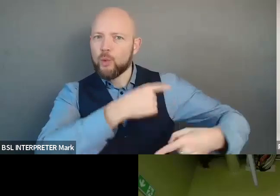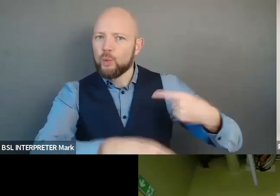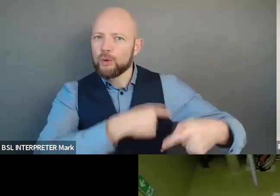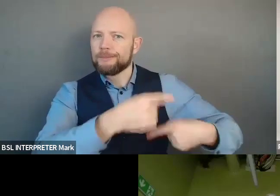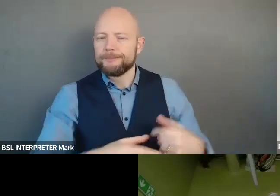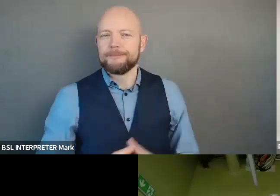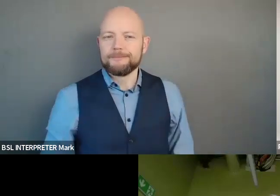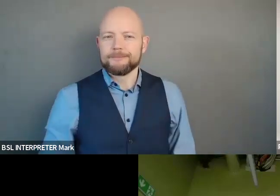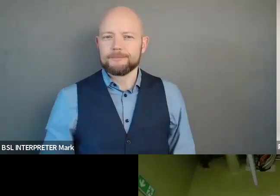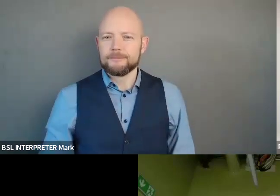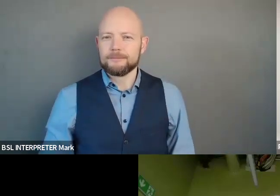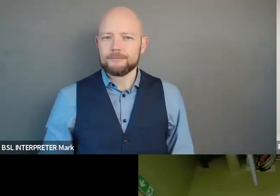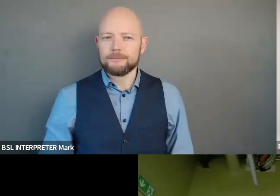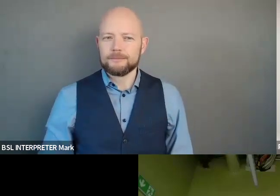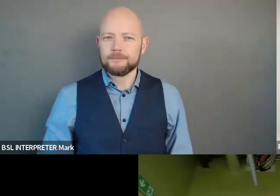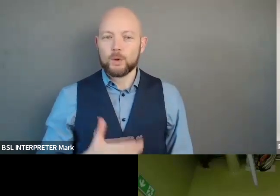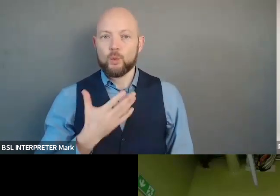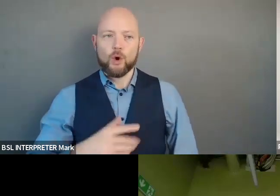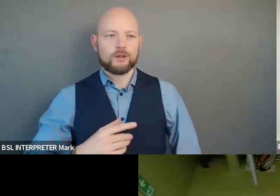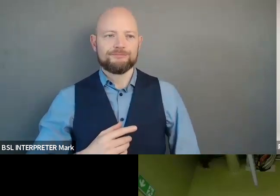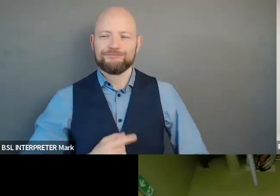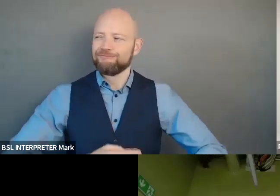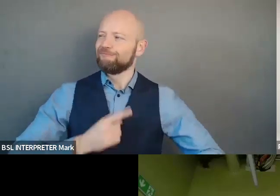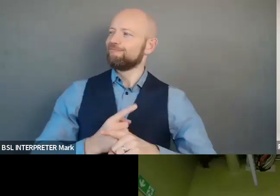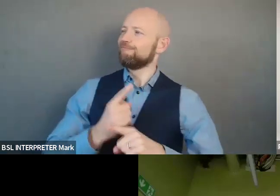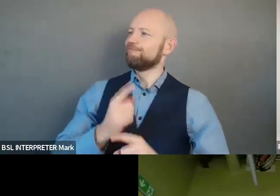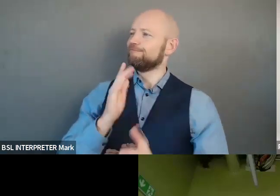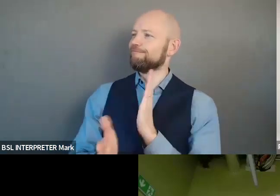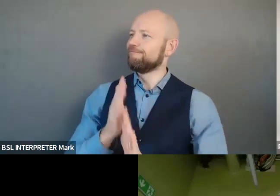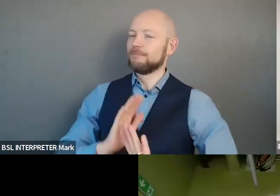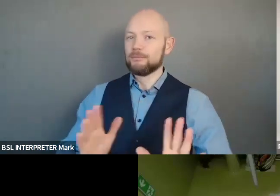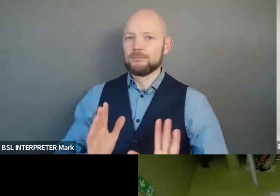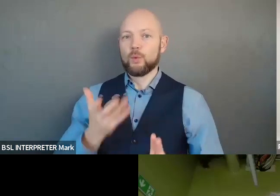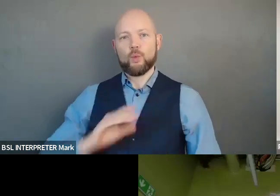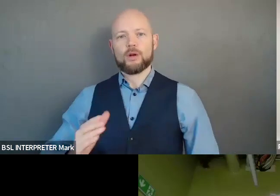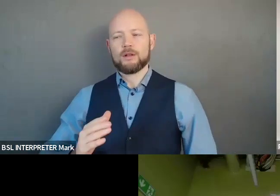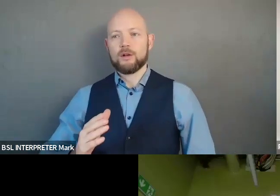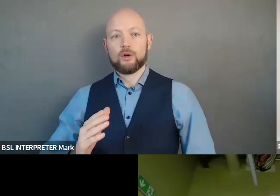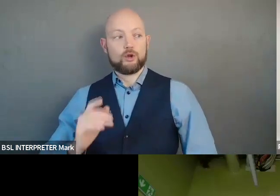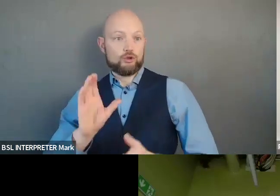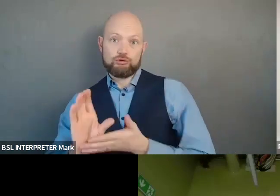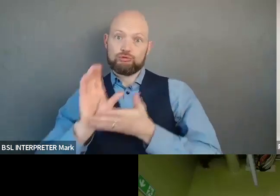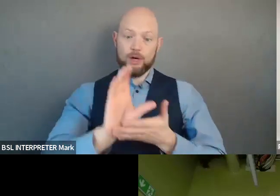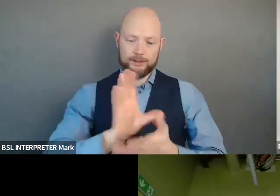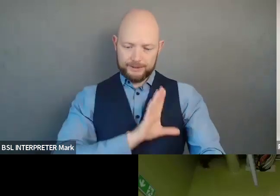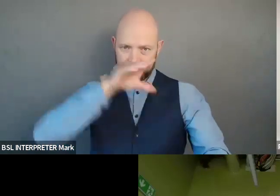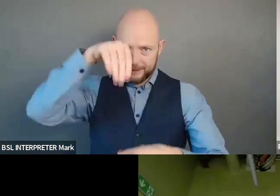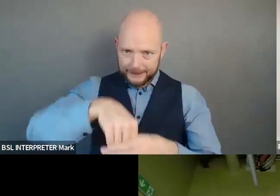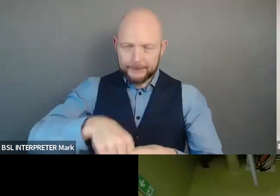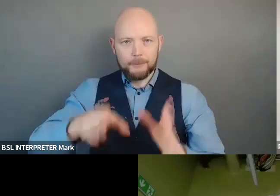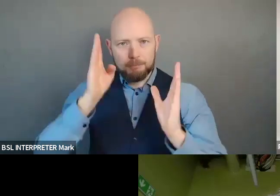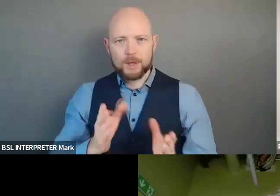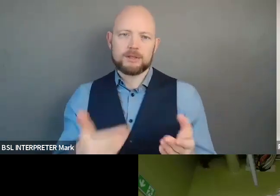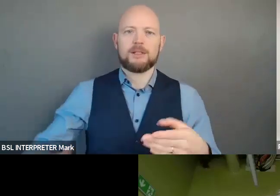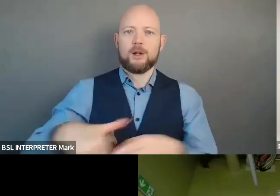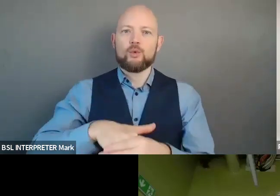sure that we not only talked about inclusion, but we actually embodied it in the grant. So we partnered with EDICa to evaluate how